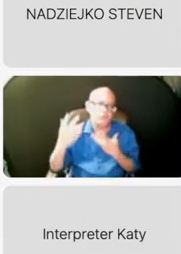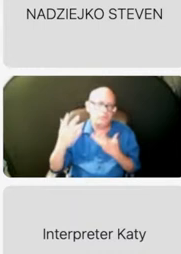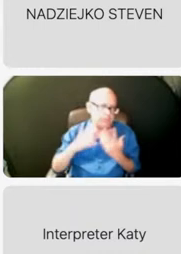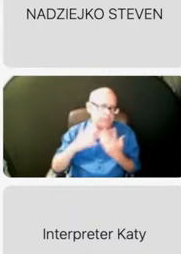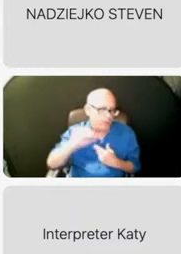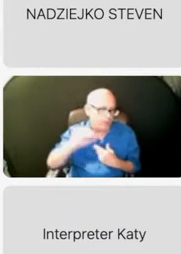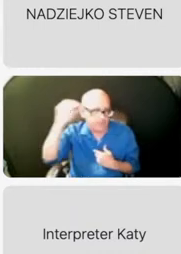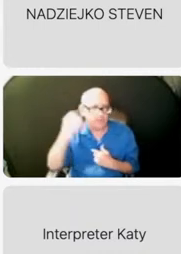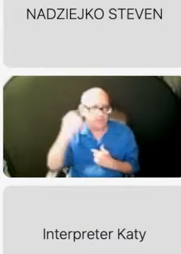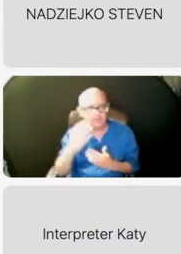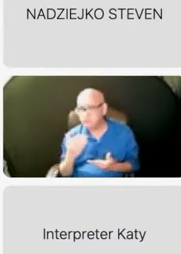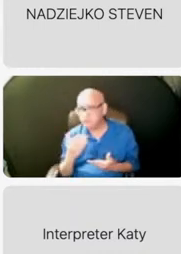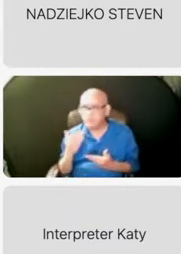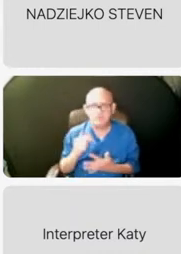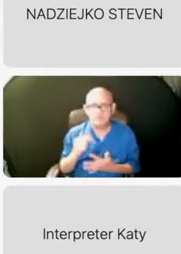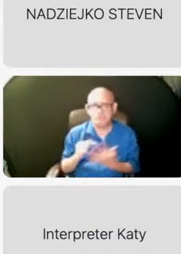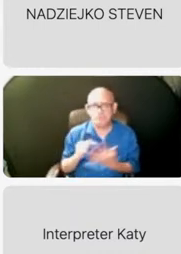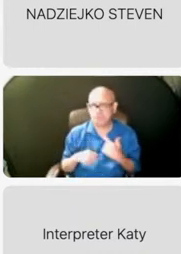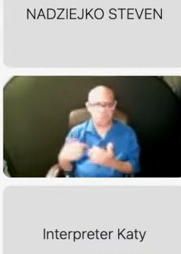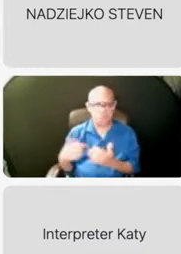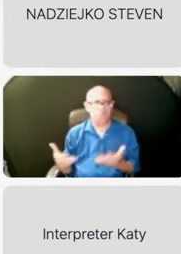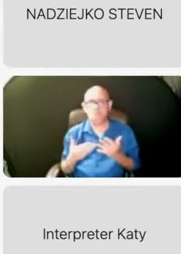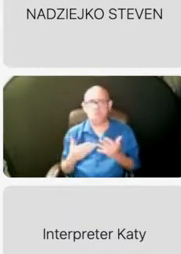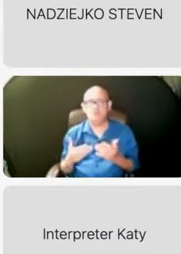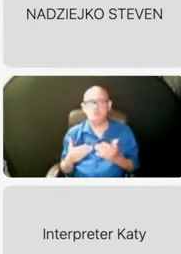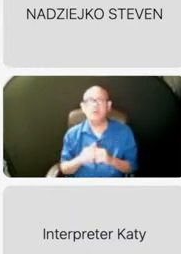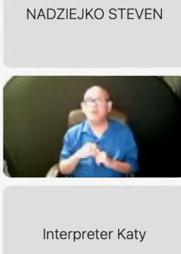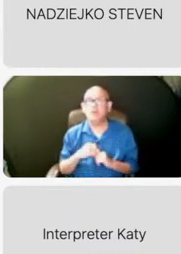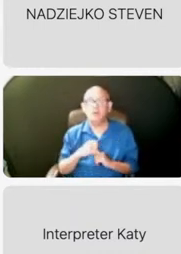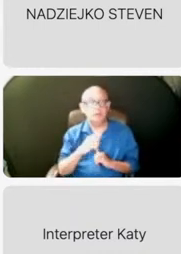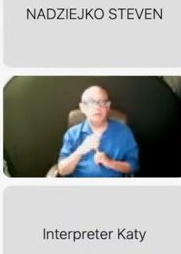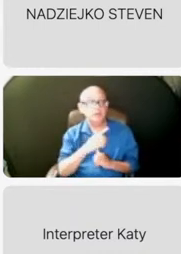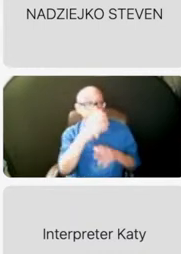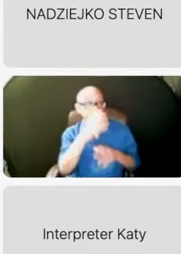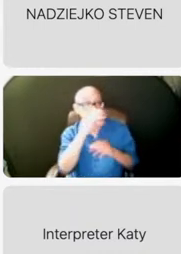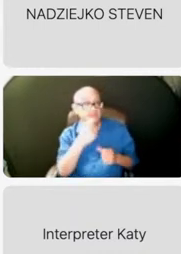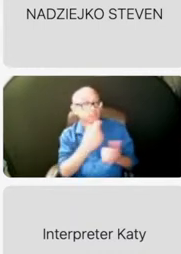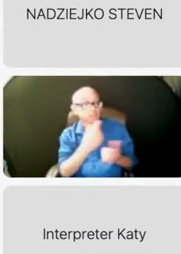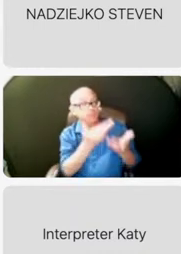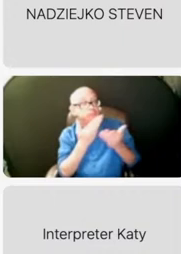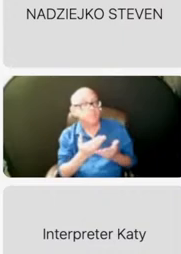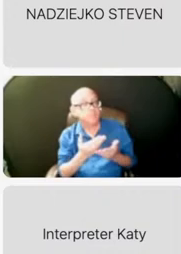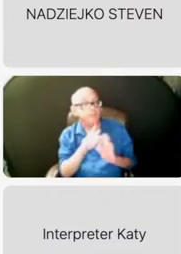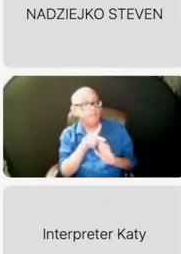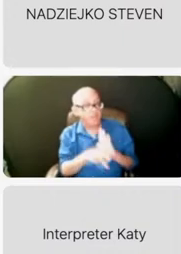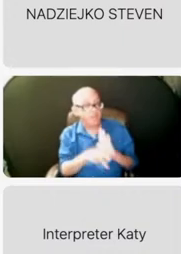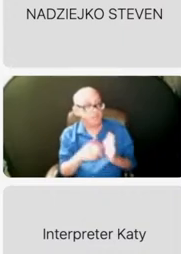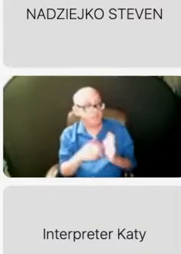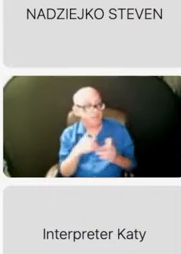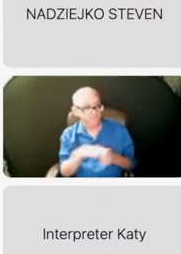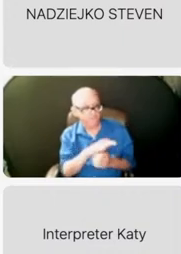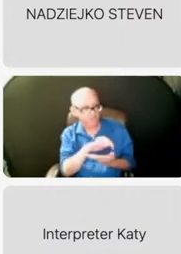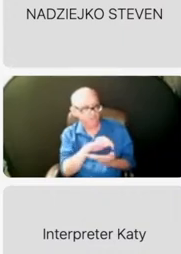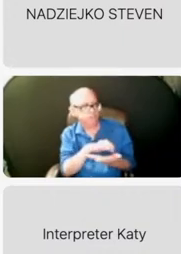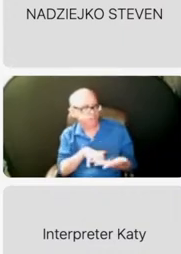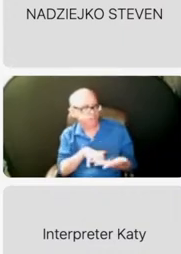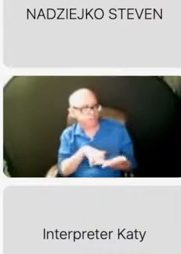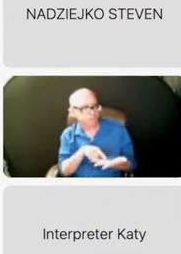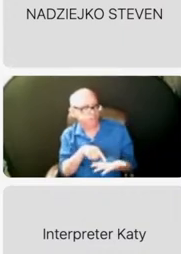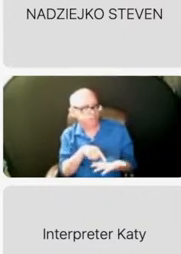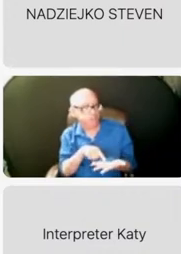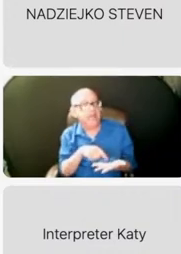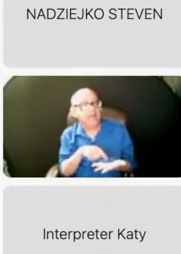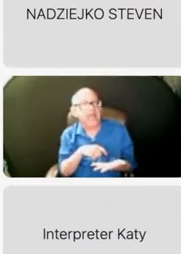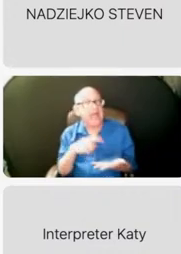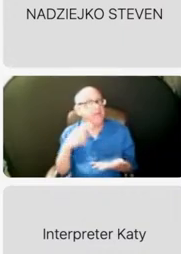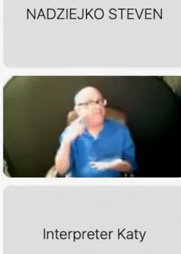absolutely and we can so i don't mind if you want to send us the policy so we have the complete and full policy but i believe based on what i recall